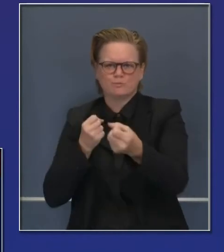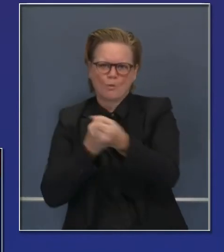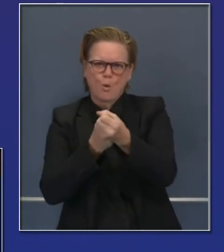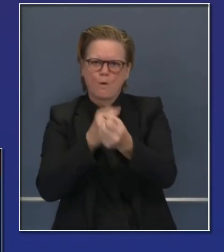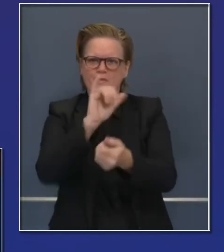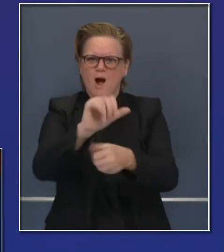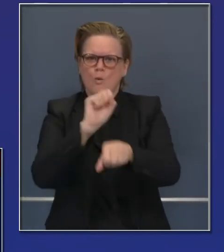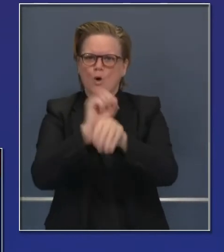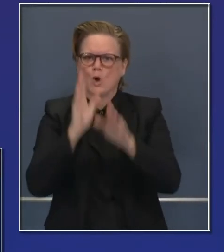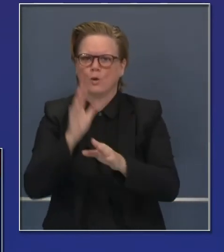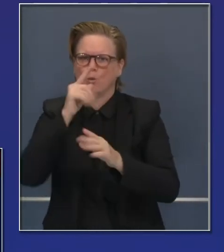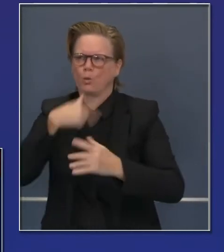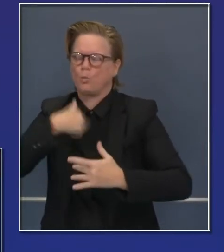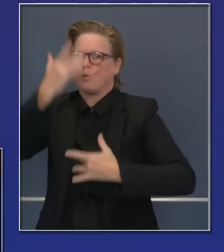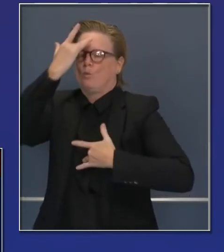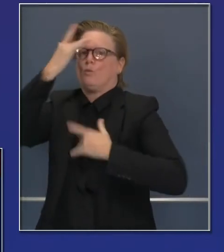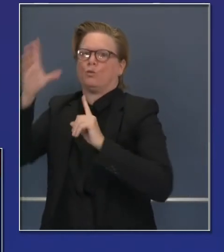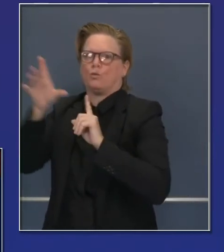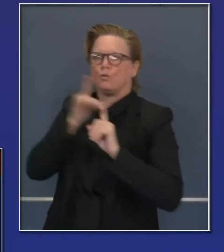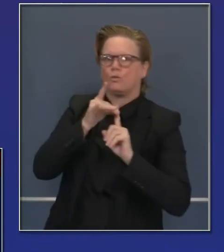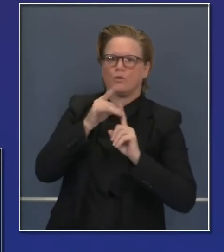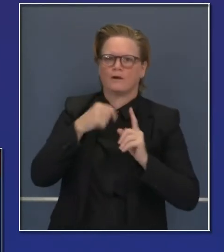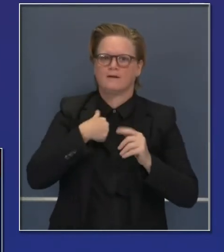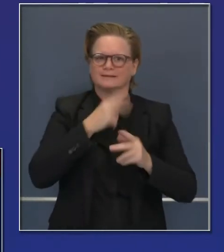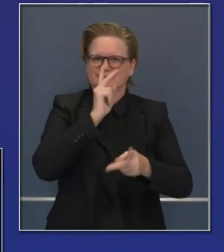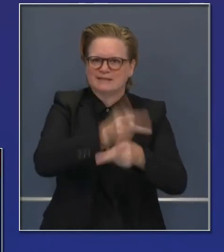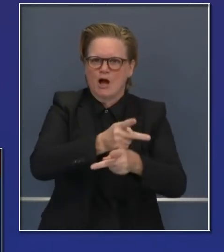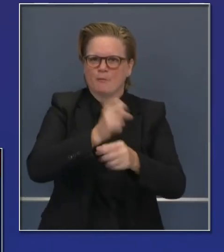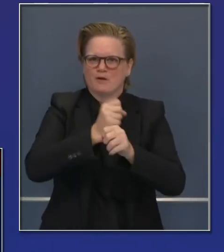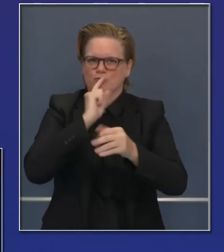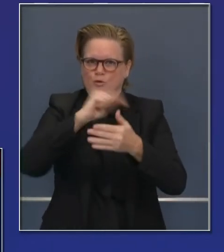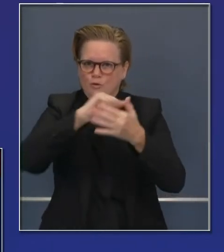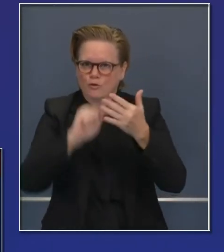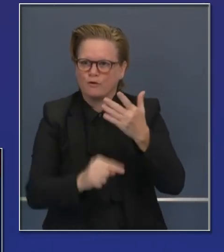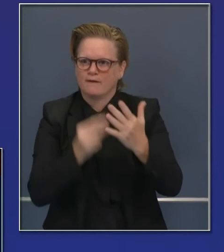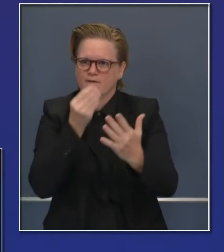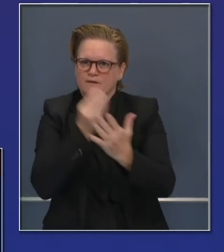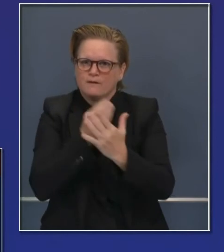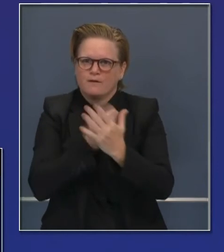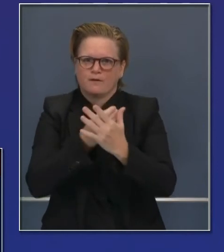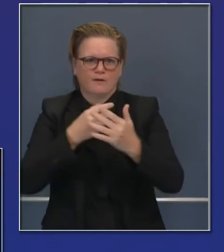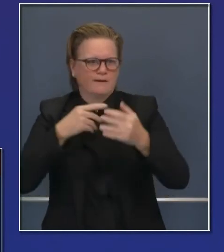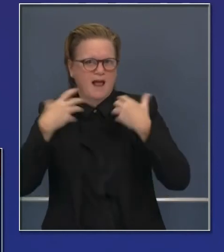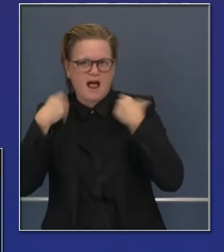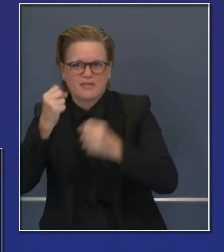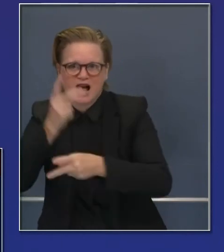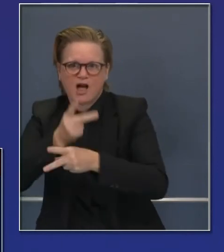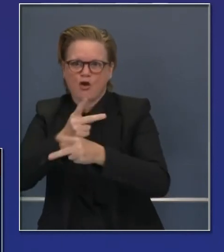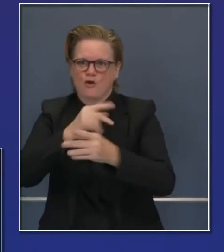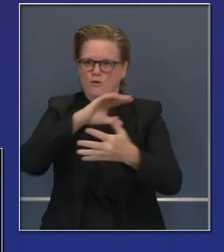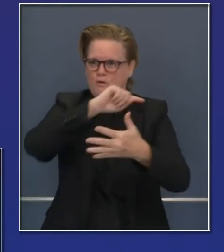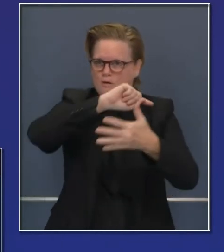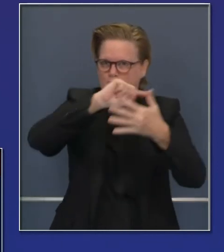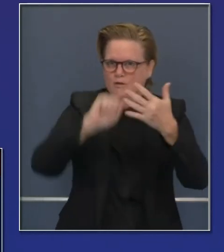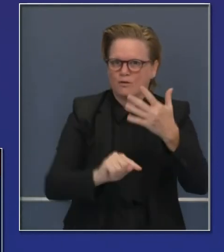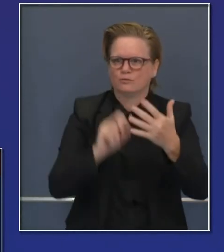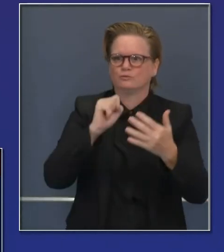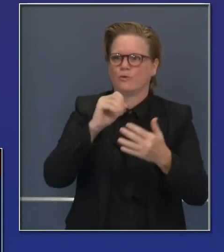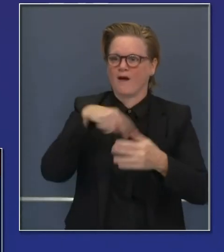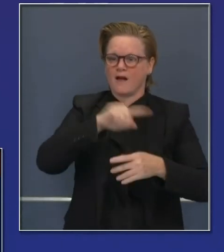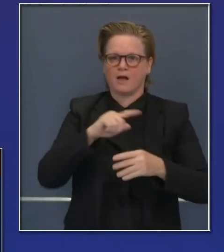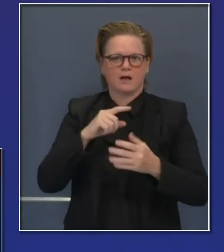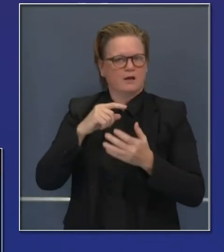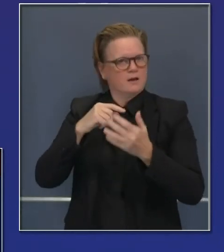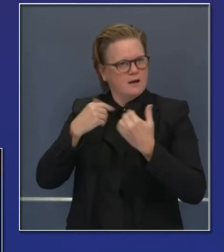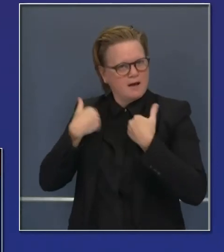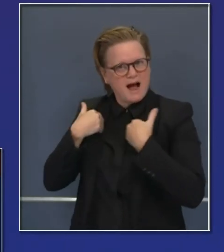in terms of access to health coverage and expansion. Hope it's critical. People take advantage of these programs. These programs are